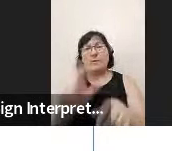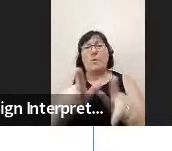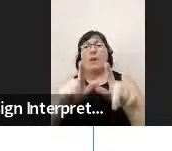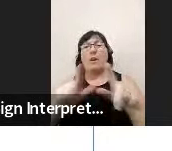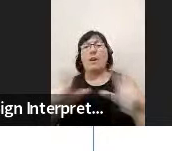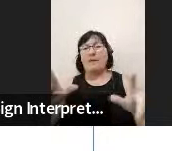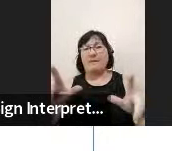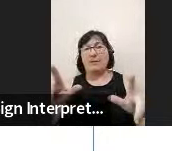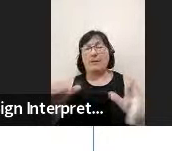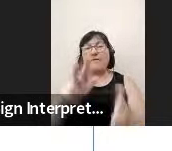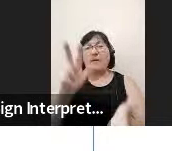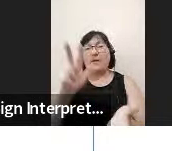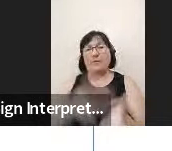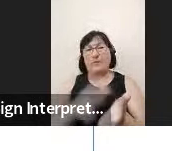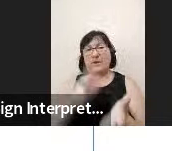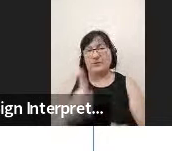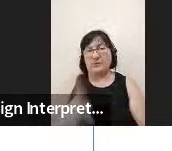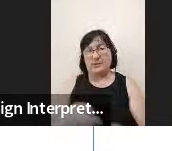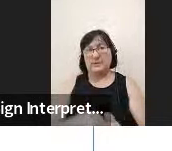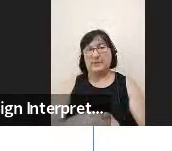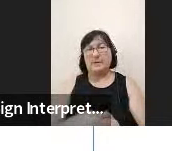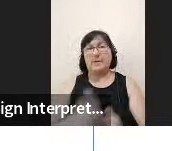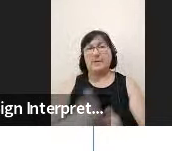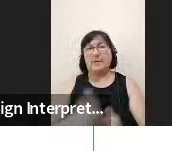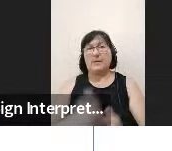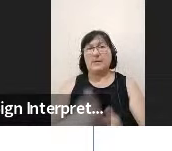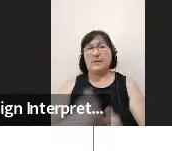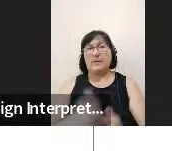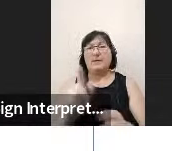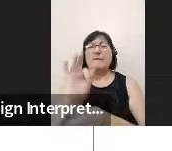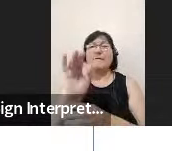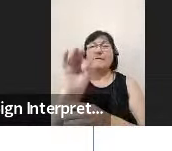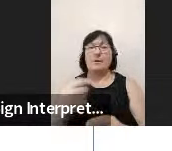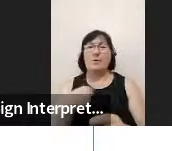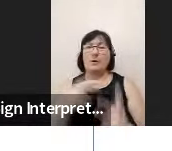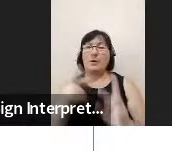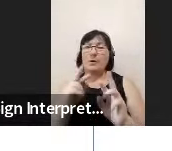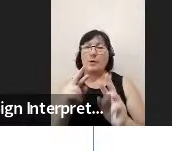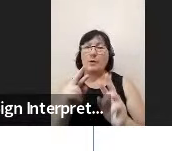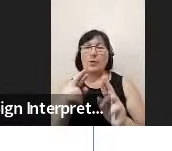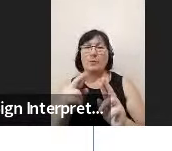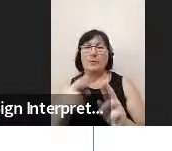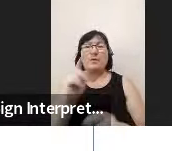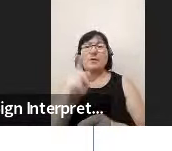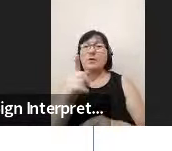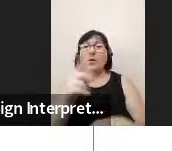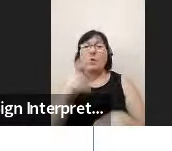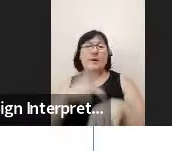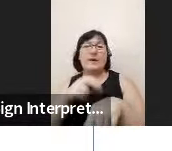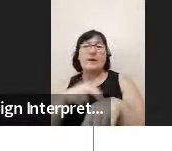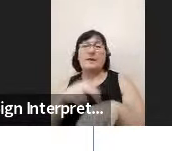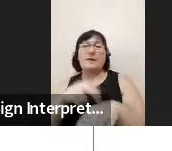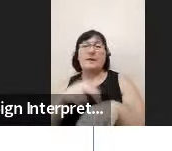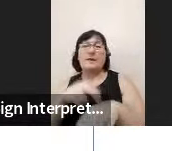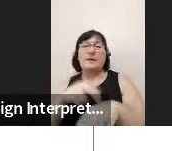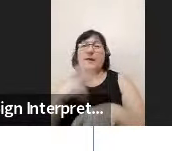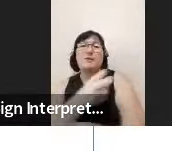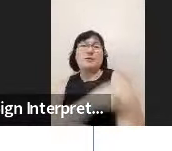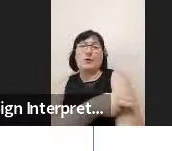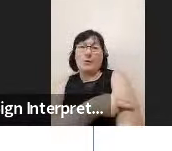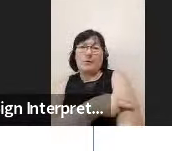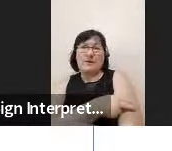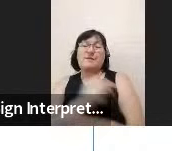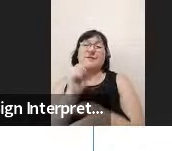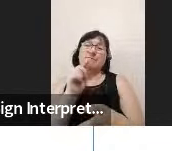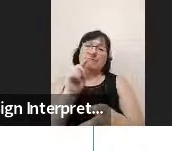future, we're hoping that we will not have any securities required for the accredited traders just because you complied. We